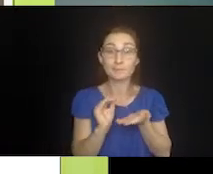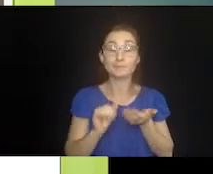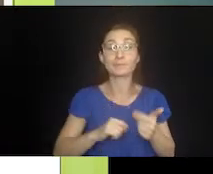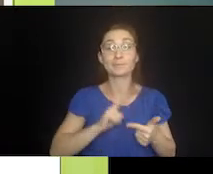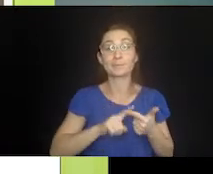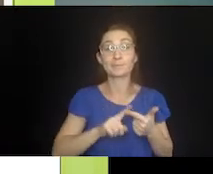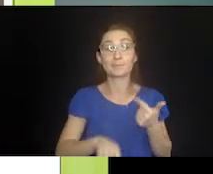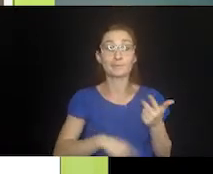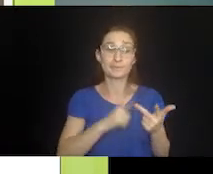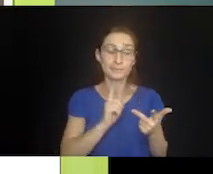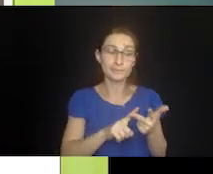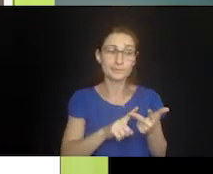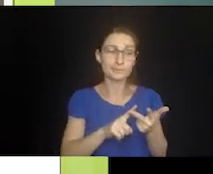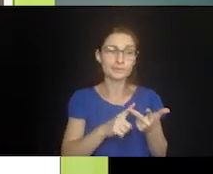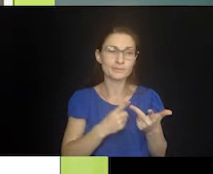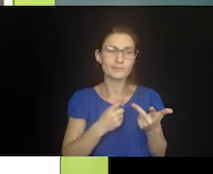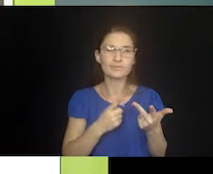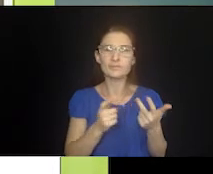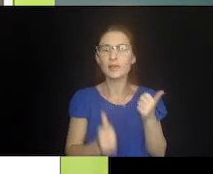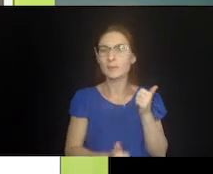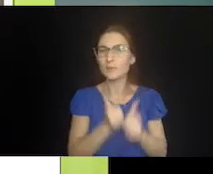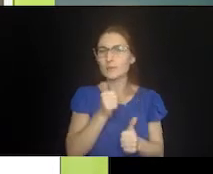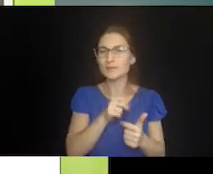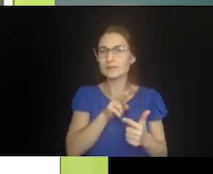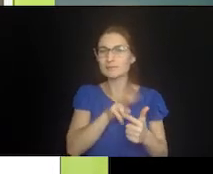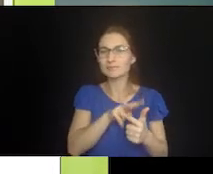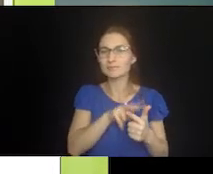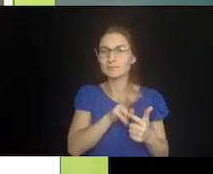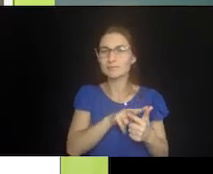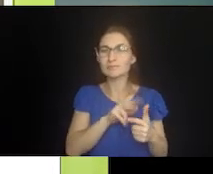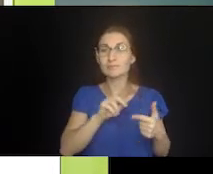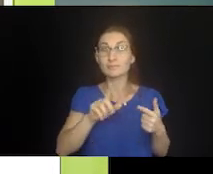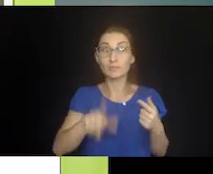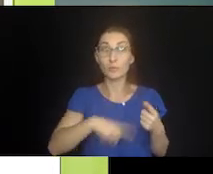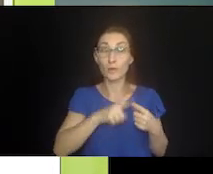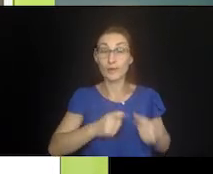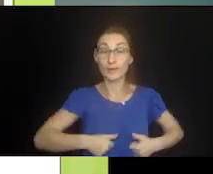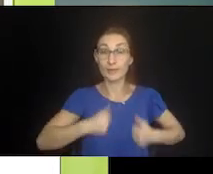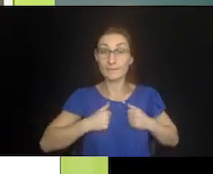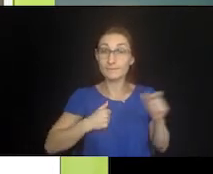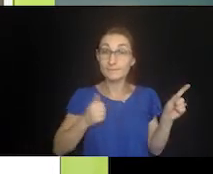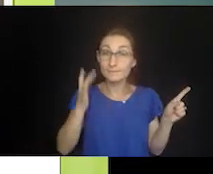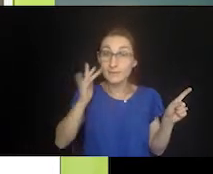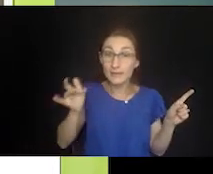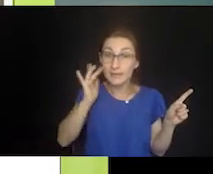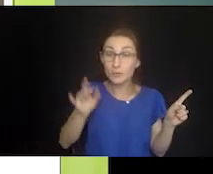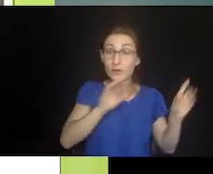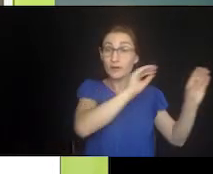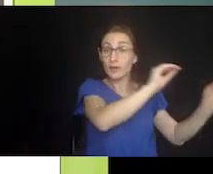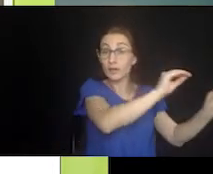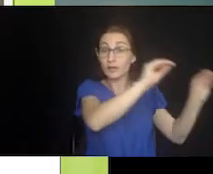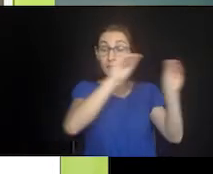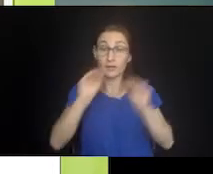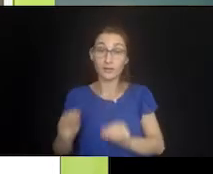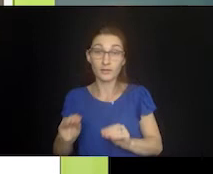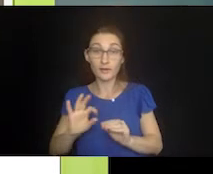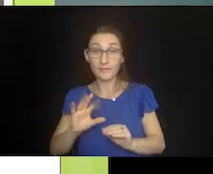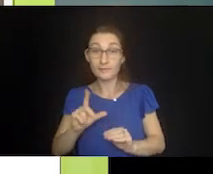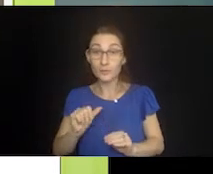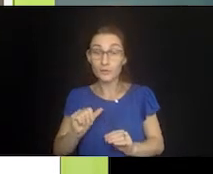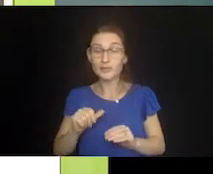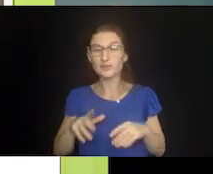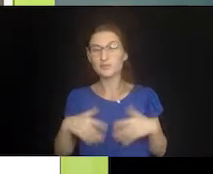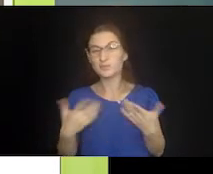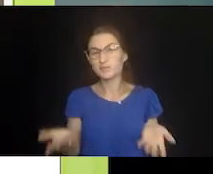the budget cuts. So mostly that's what I knew when I was in California.